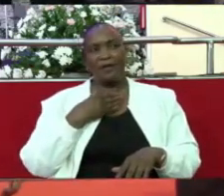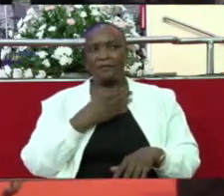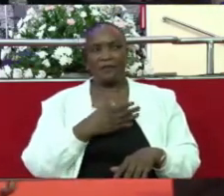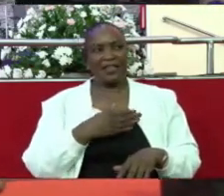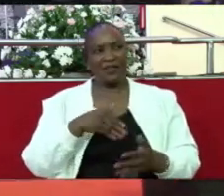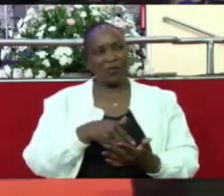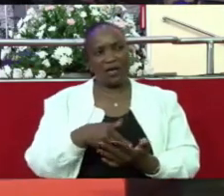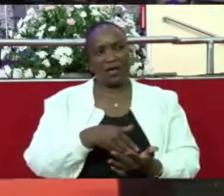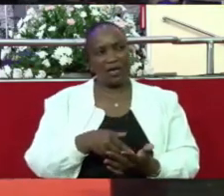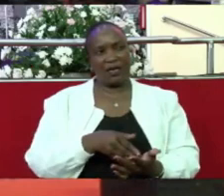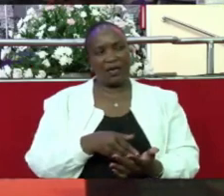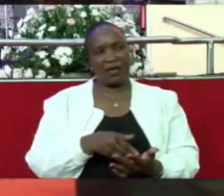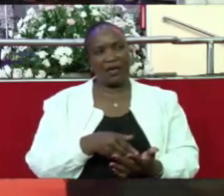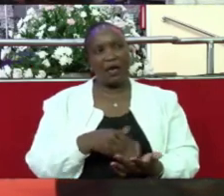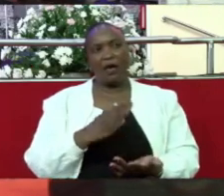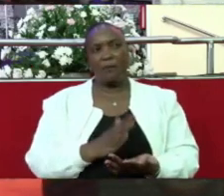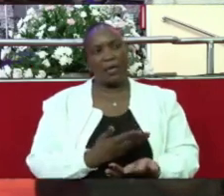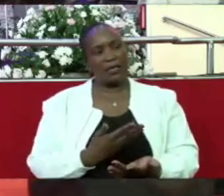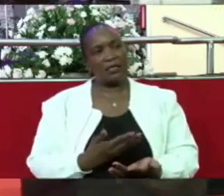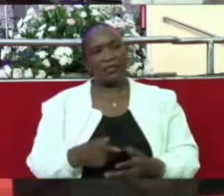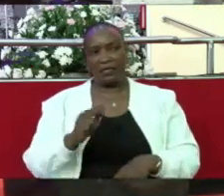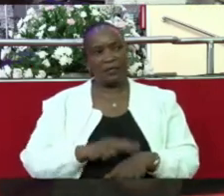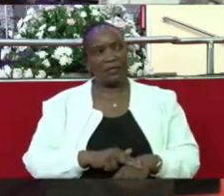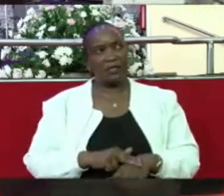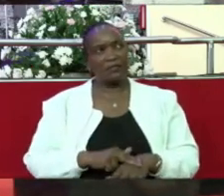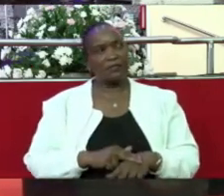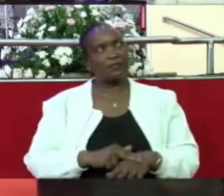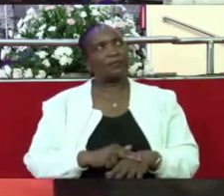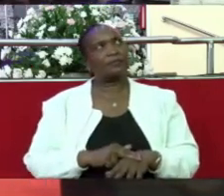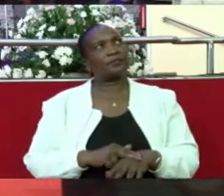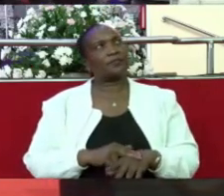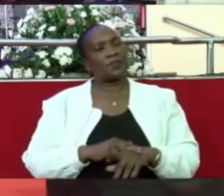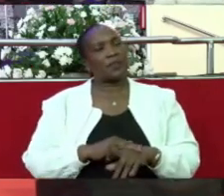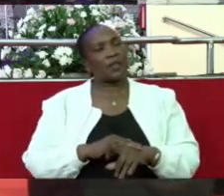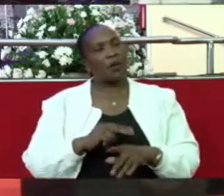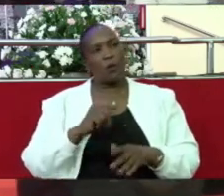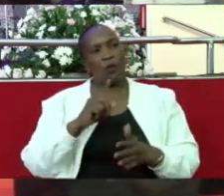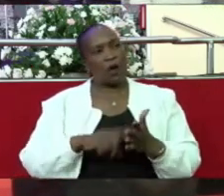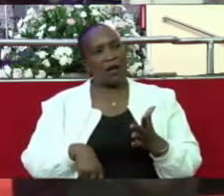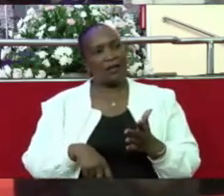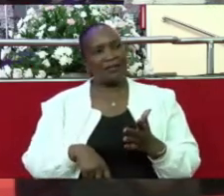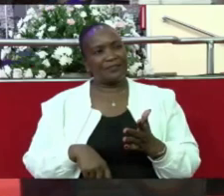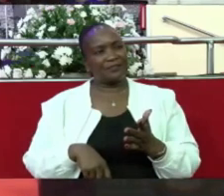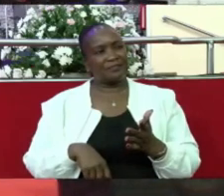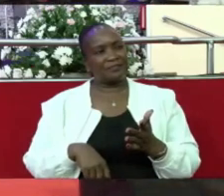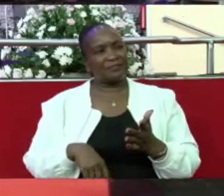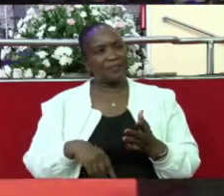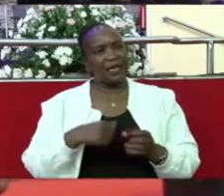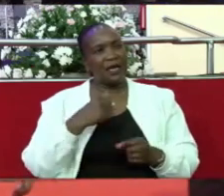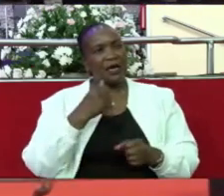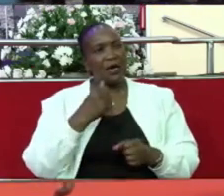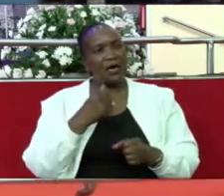many at times it's because I have neglected something. So if I were to approach someone and tell them, I'm feeling so